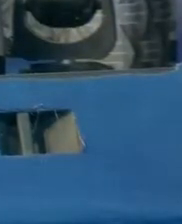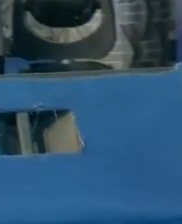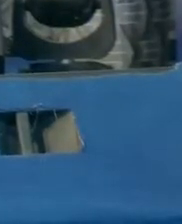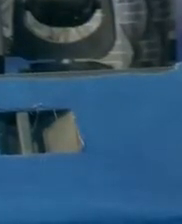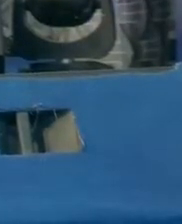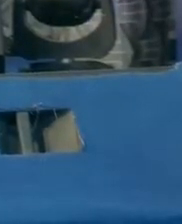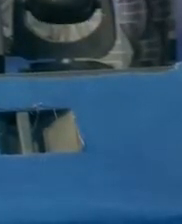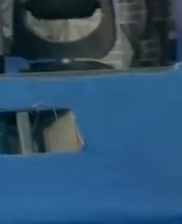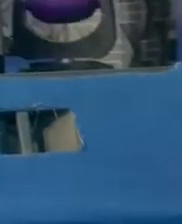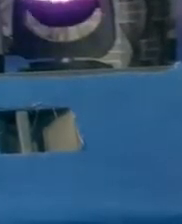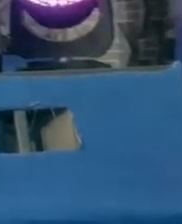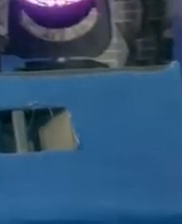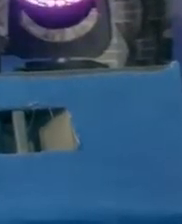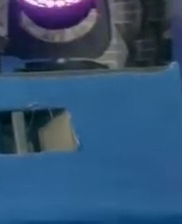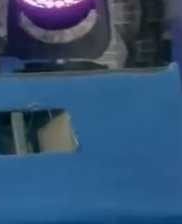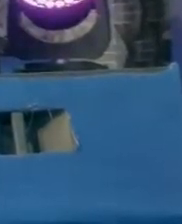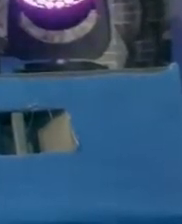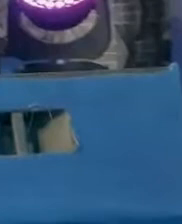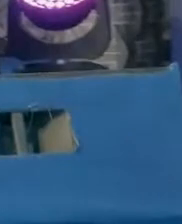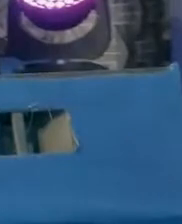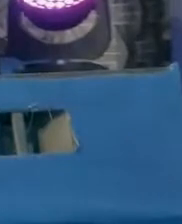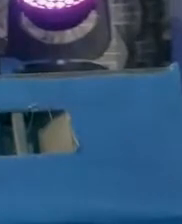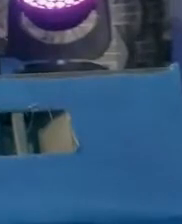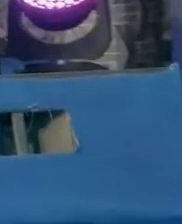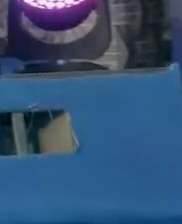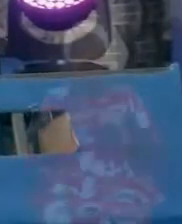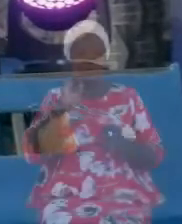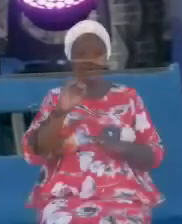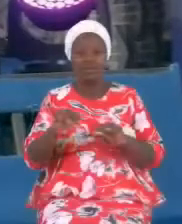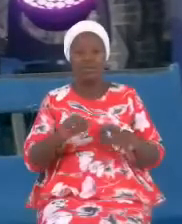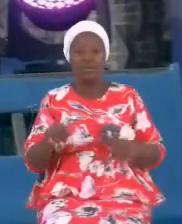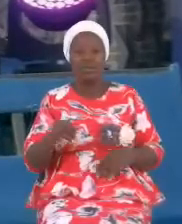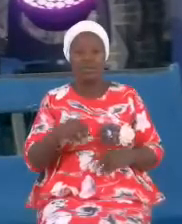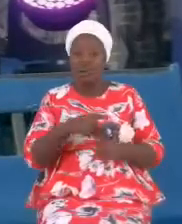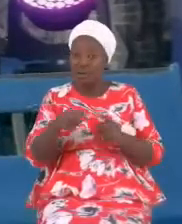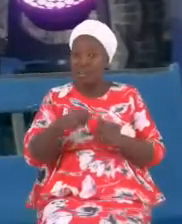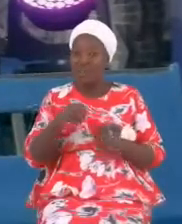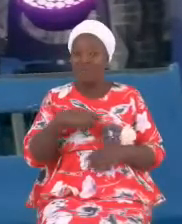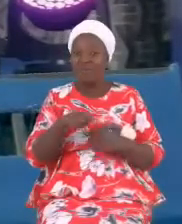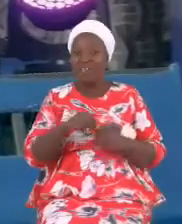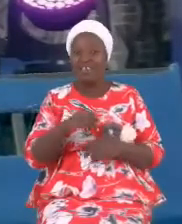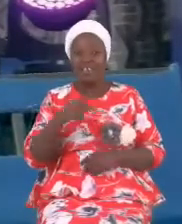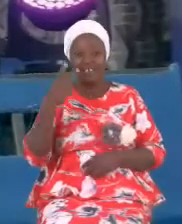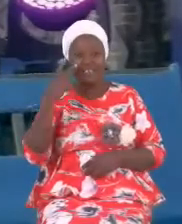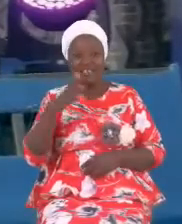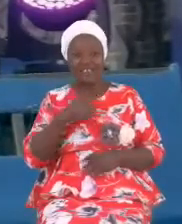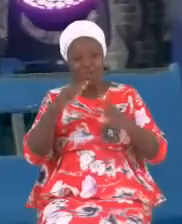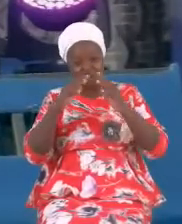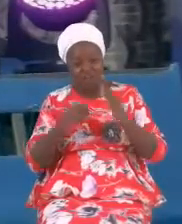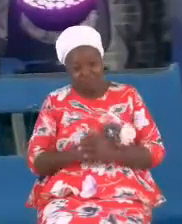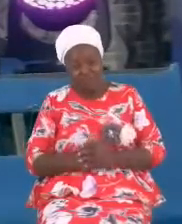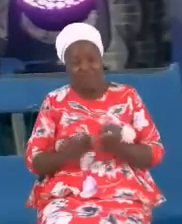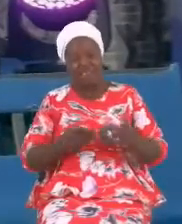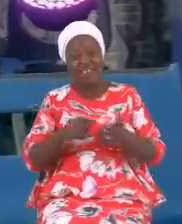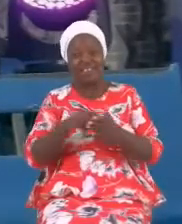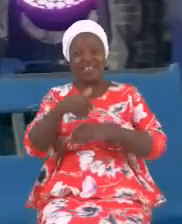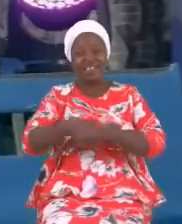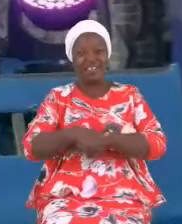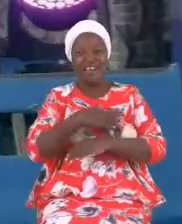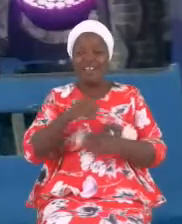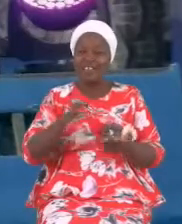Lord for what he's doing now. When I look at the worship here tonight, and the